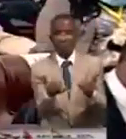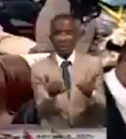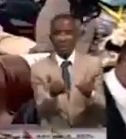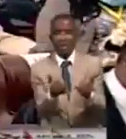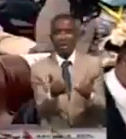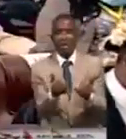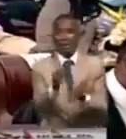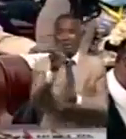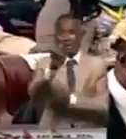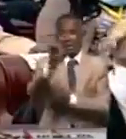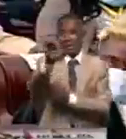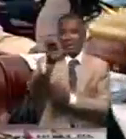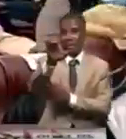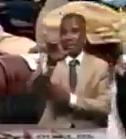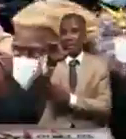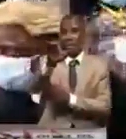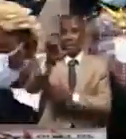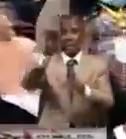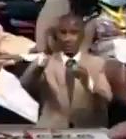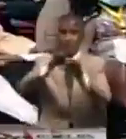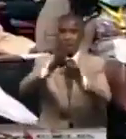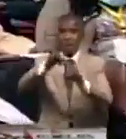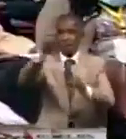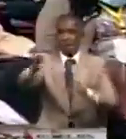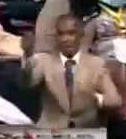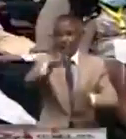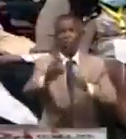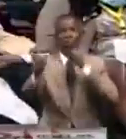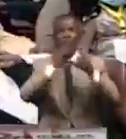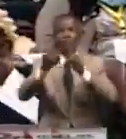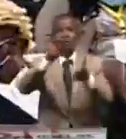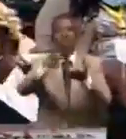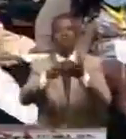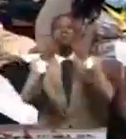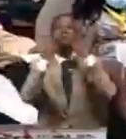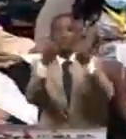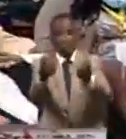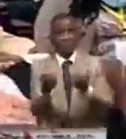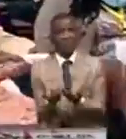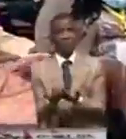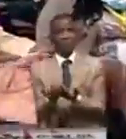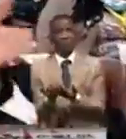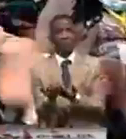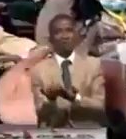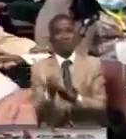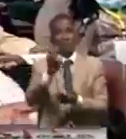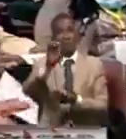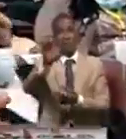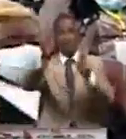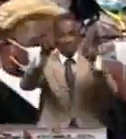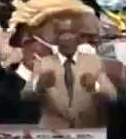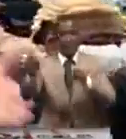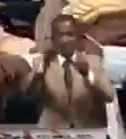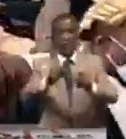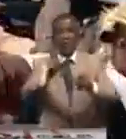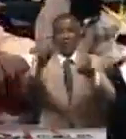first respondent elected to give evidence and notify the court as such. The first defendant elected to give